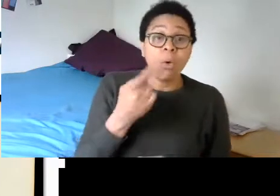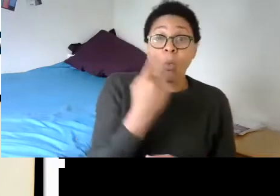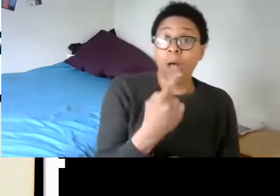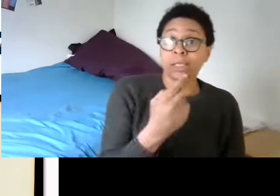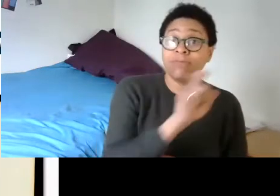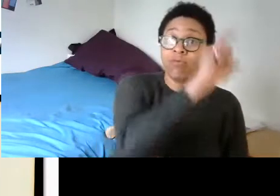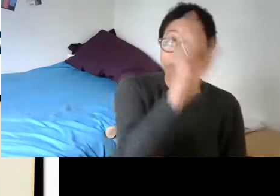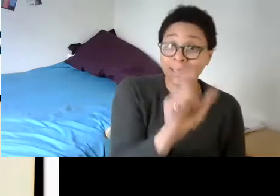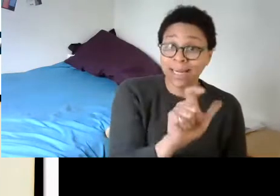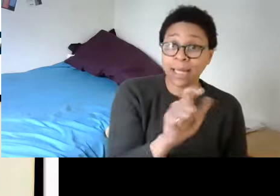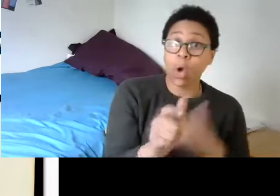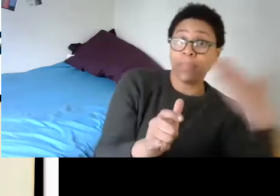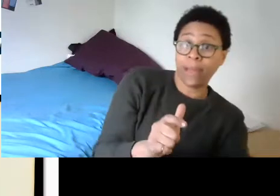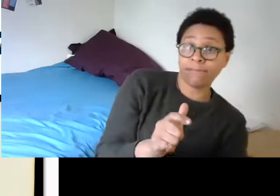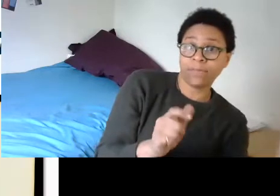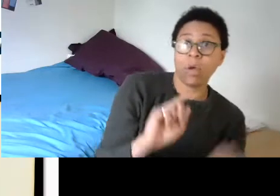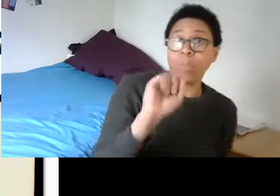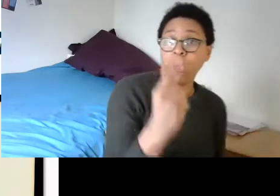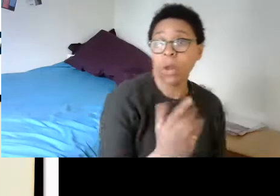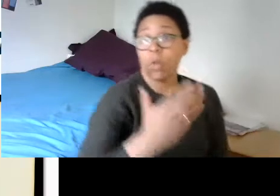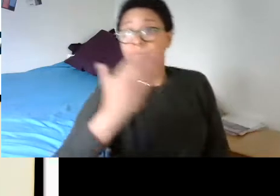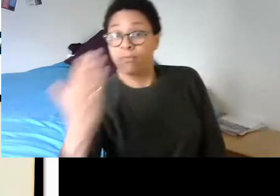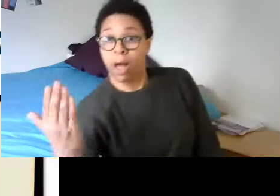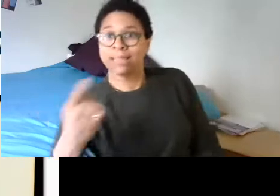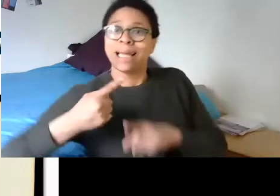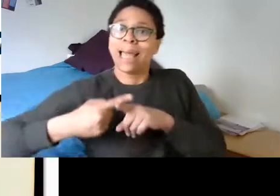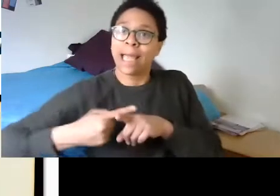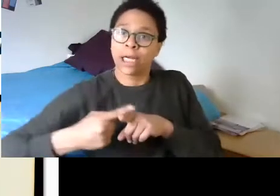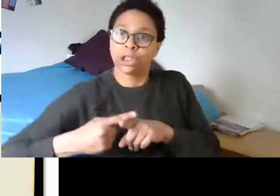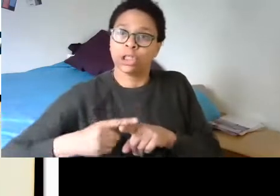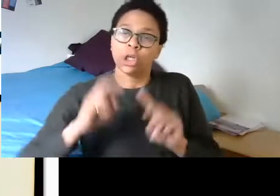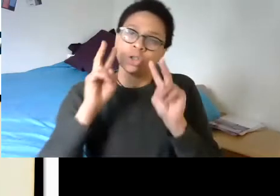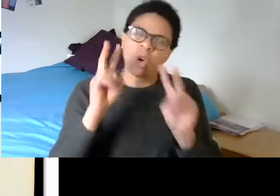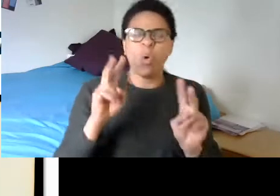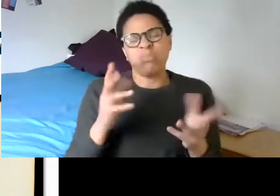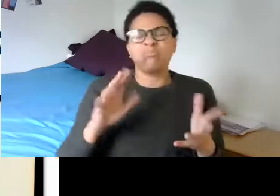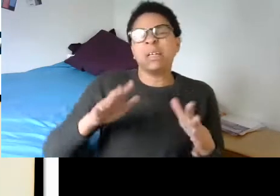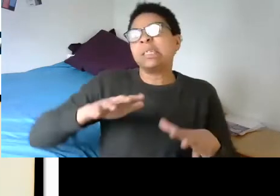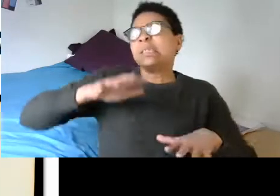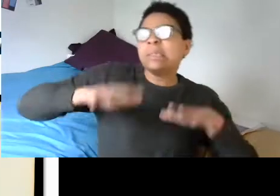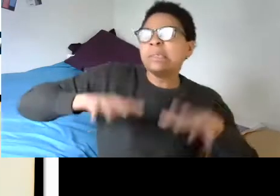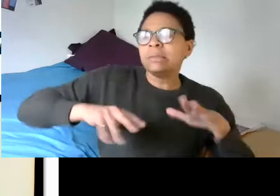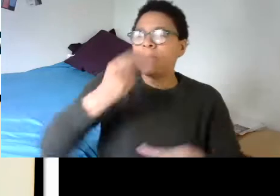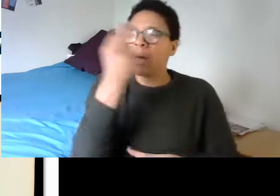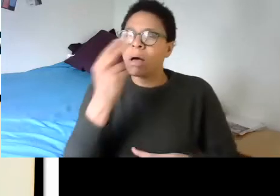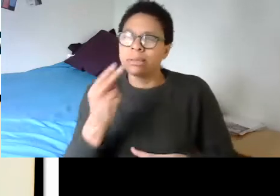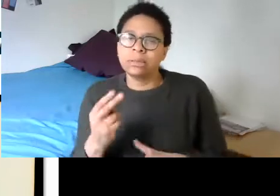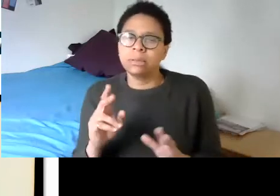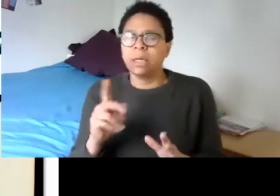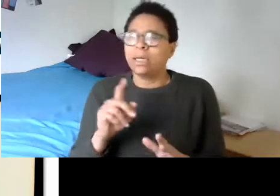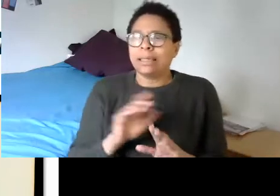this image are portrayed as being very similar, so you can probably take these representations with a bit of a pinch of salt. They're highly idealised,